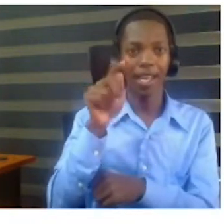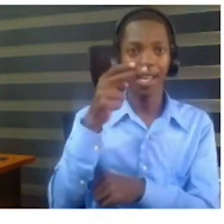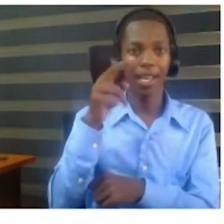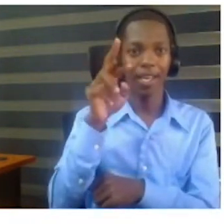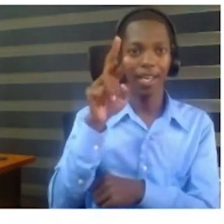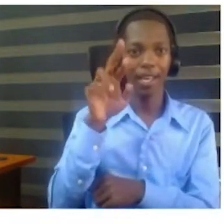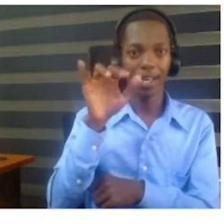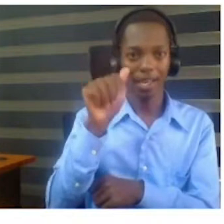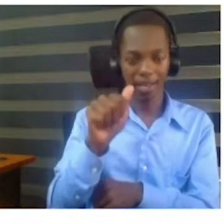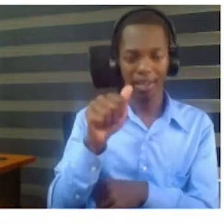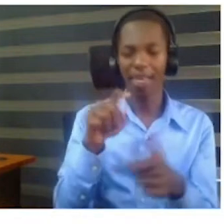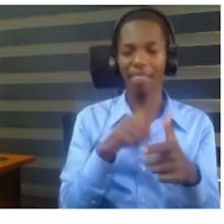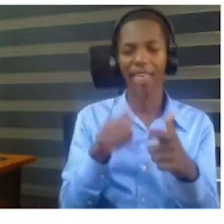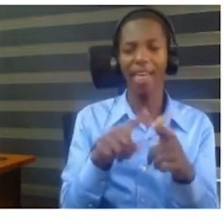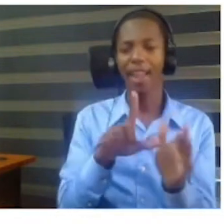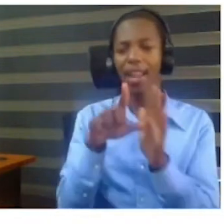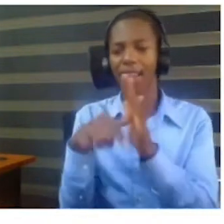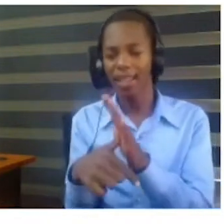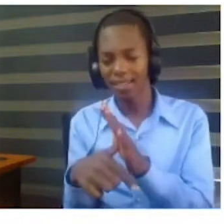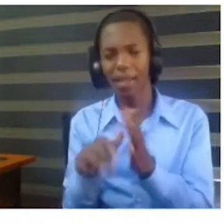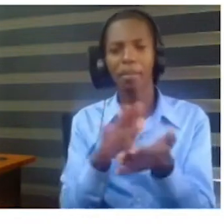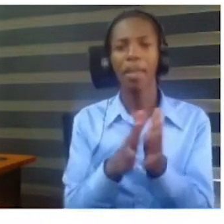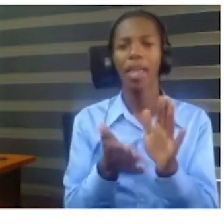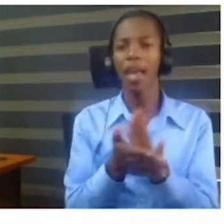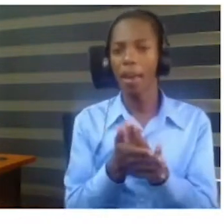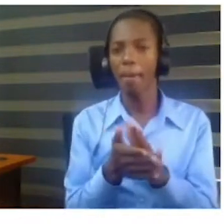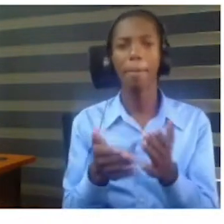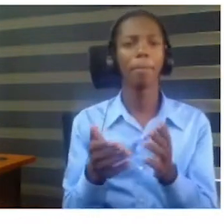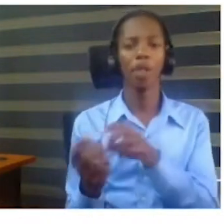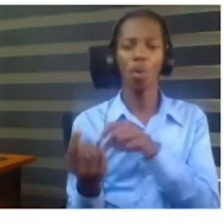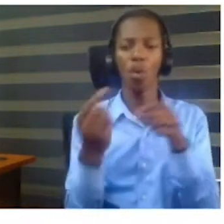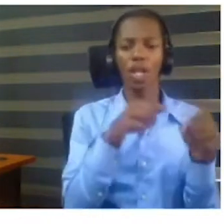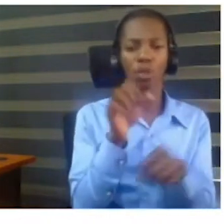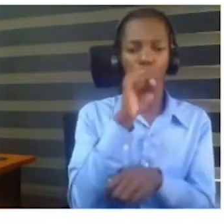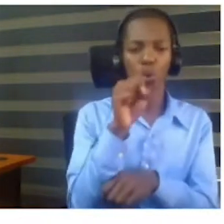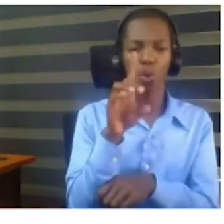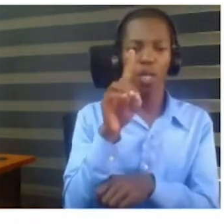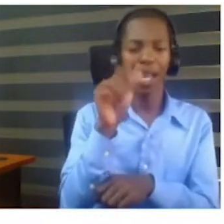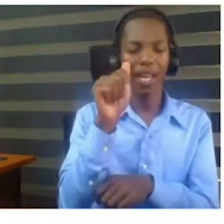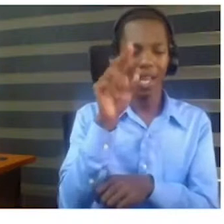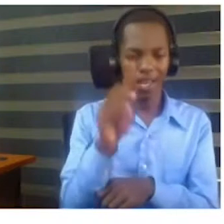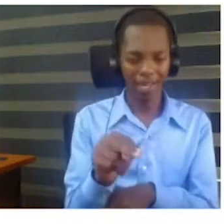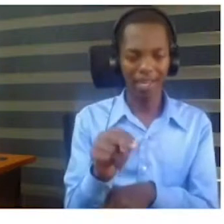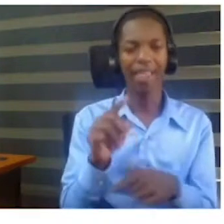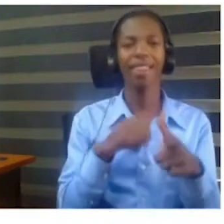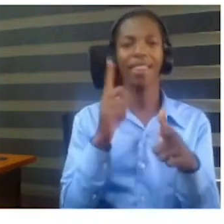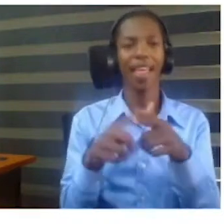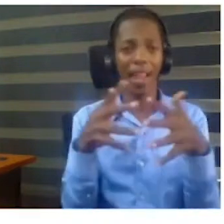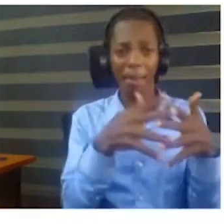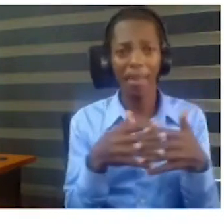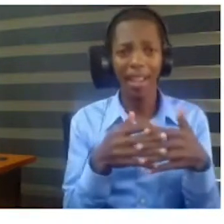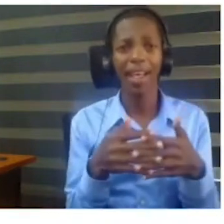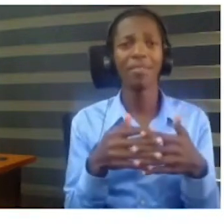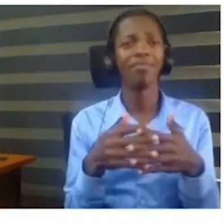to the United States, she had many, many struggles. And we're always taught the importance